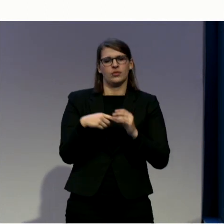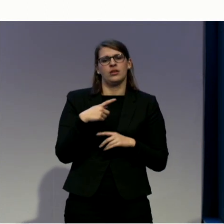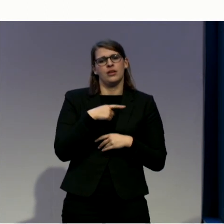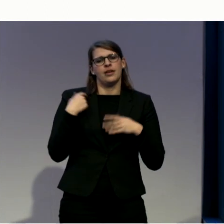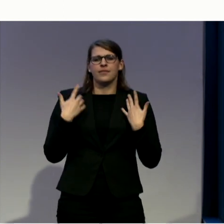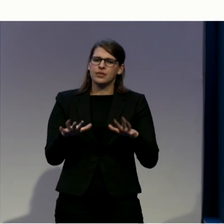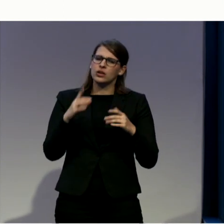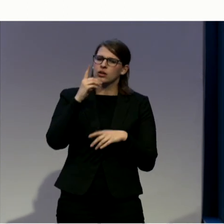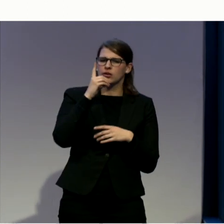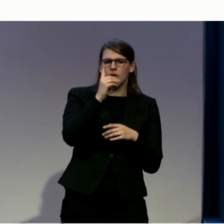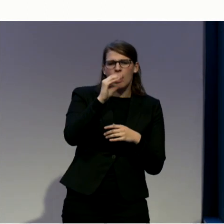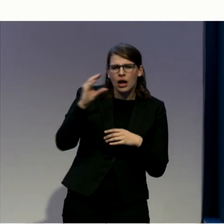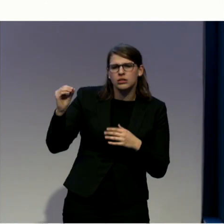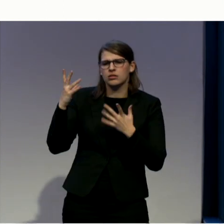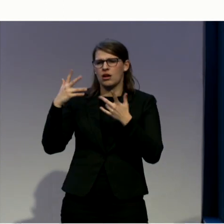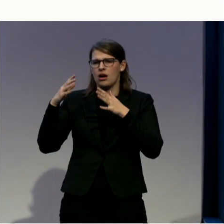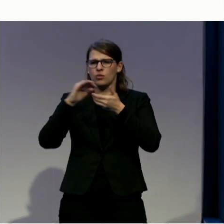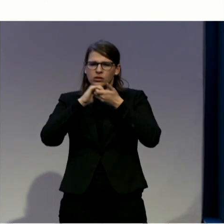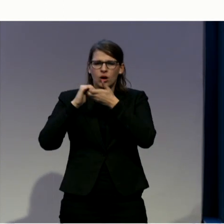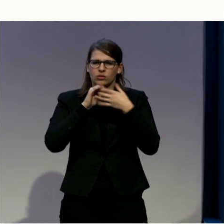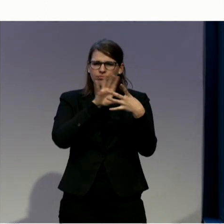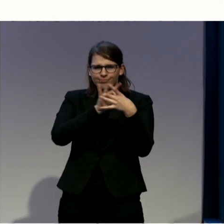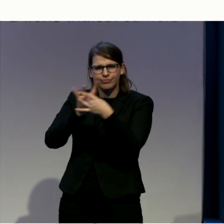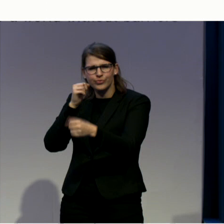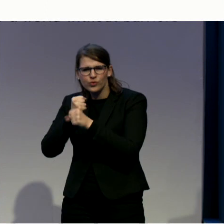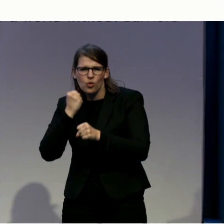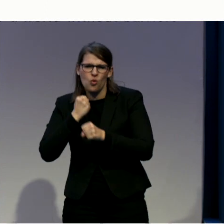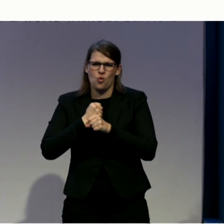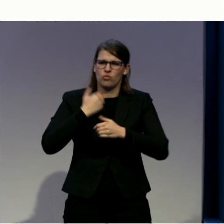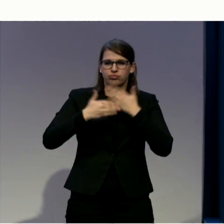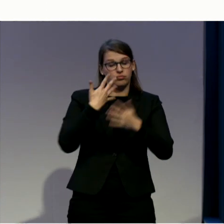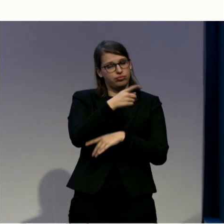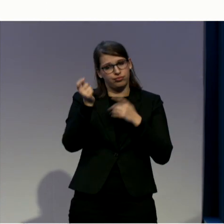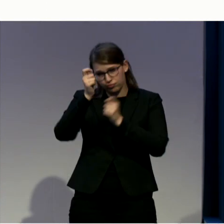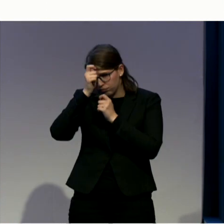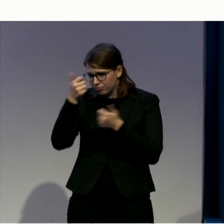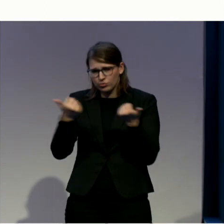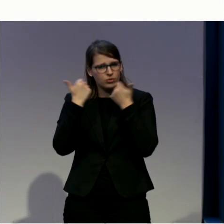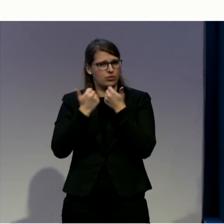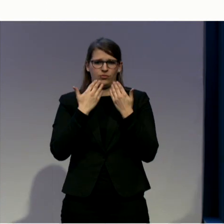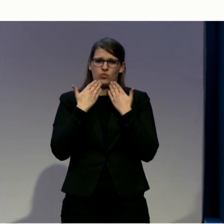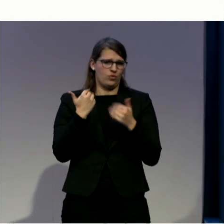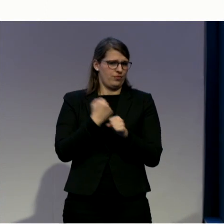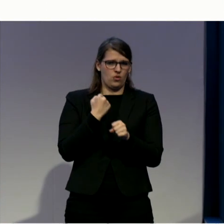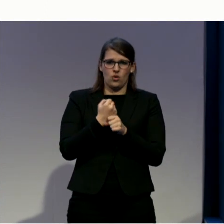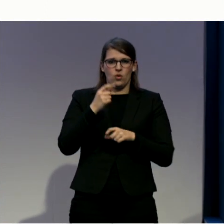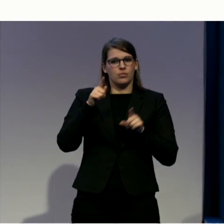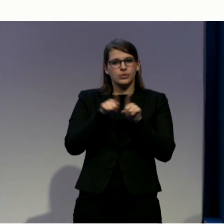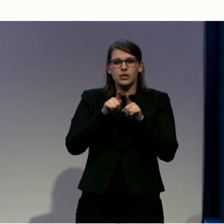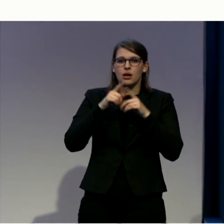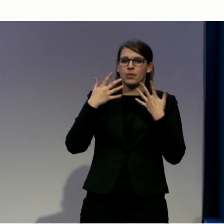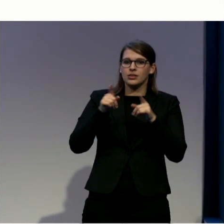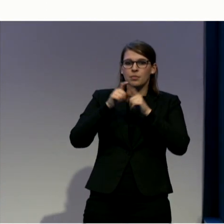do fabulous work in the field, like all of you out here, but also try to reach the mainstream, and I think that's one of the powerful points of film.